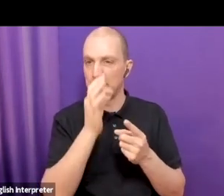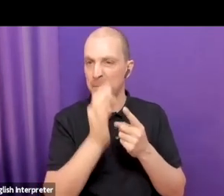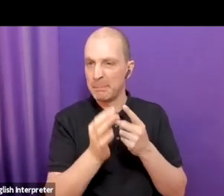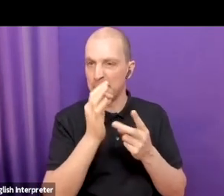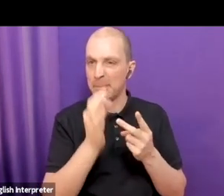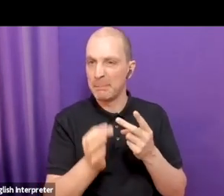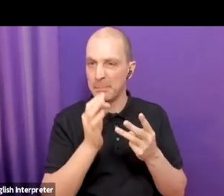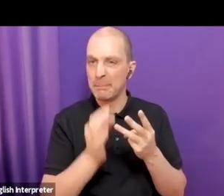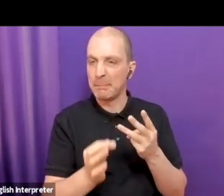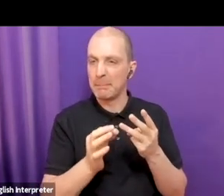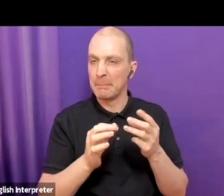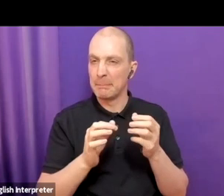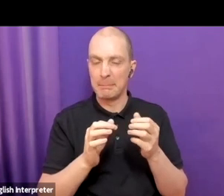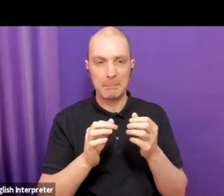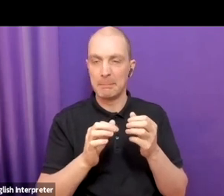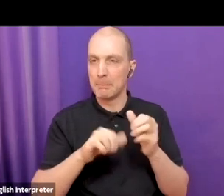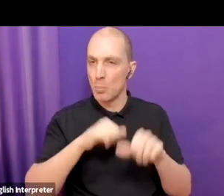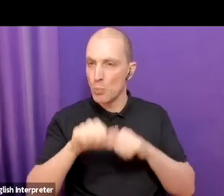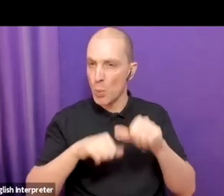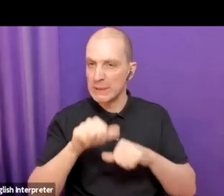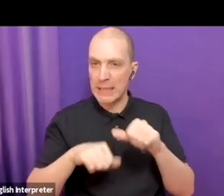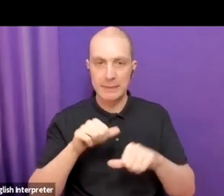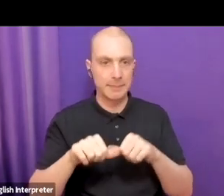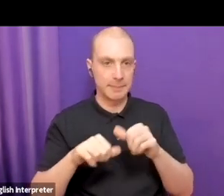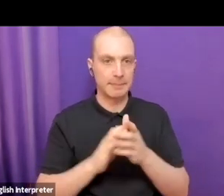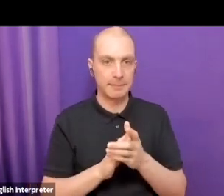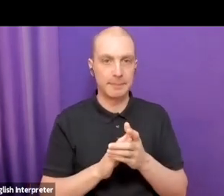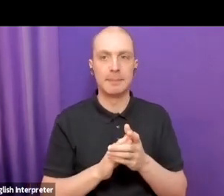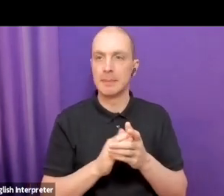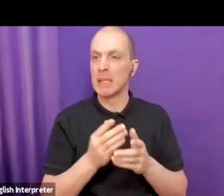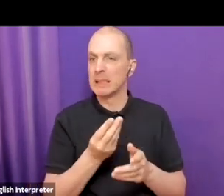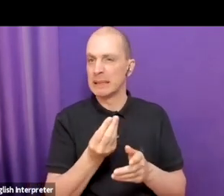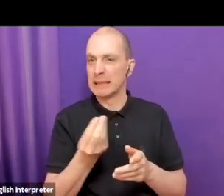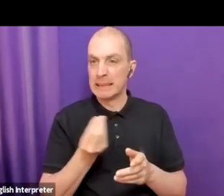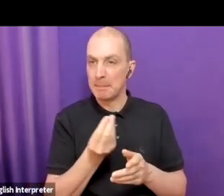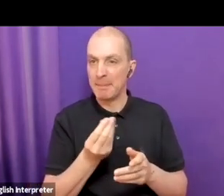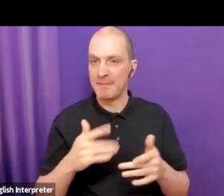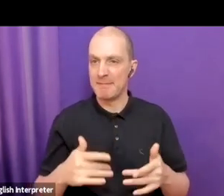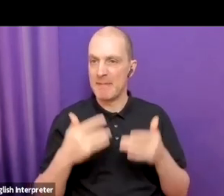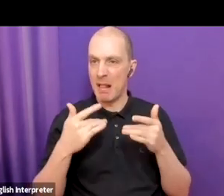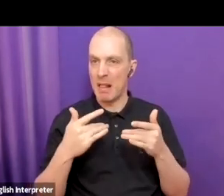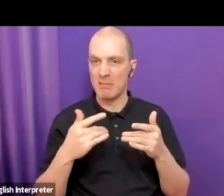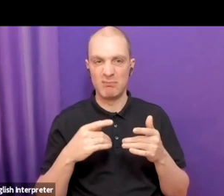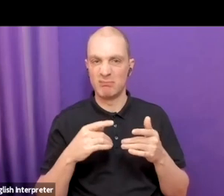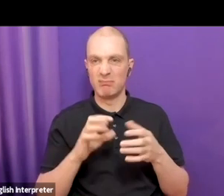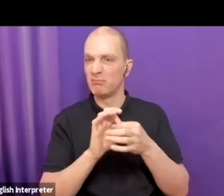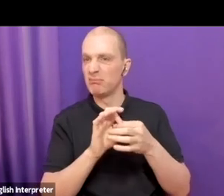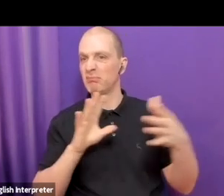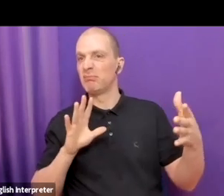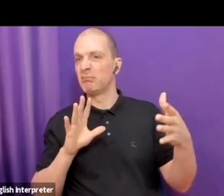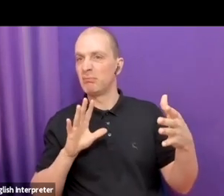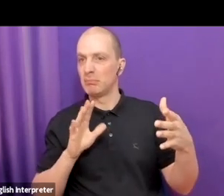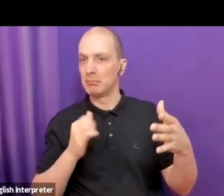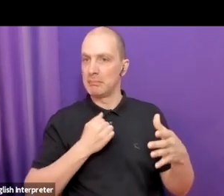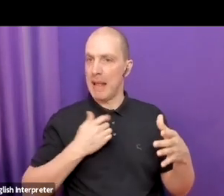Review mechanism that at first sight can seem something very distant from our common lives, but actually we